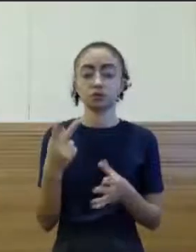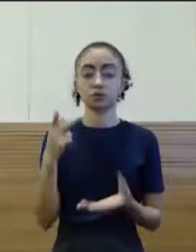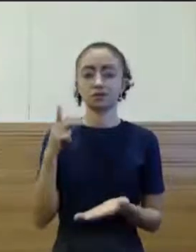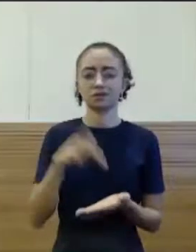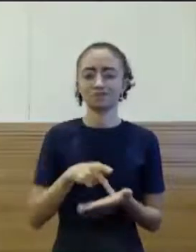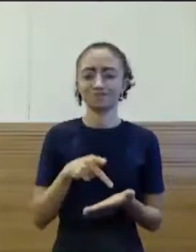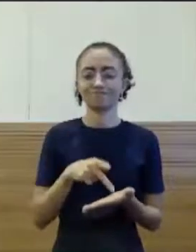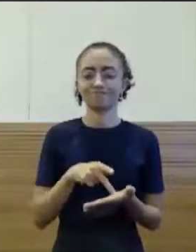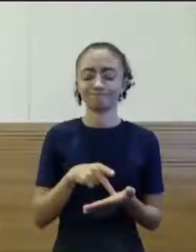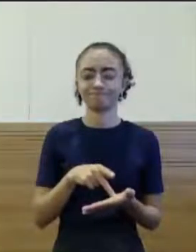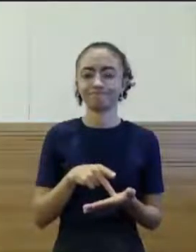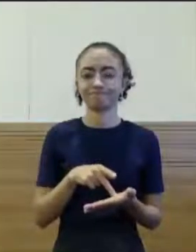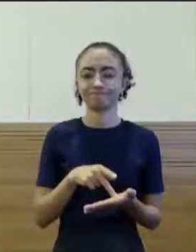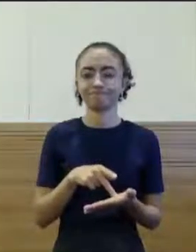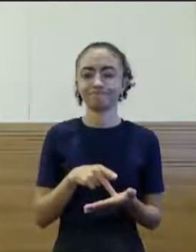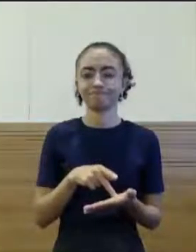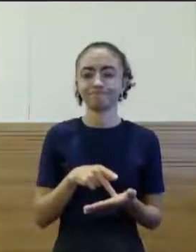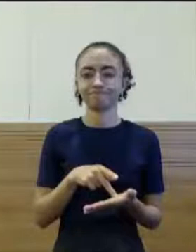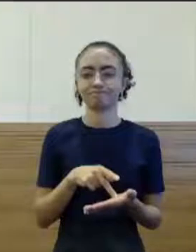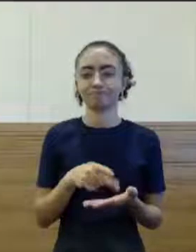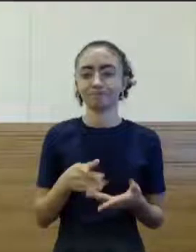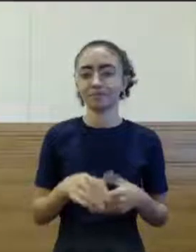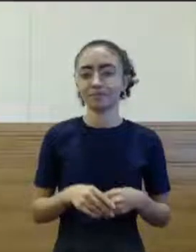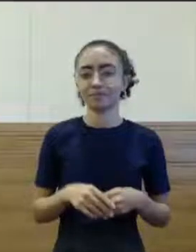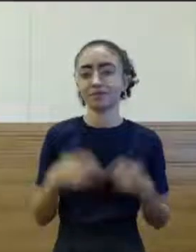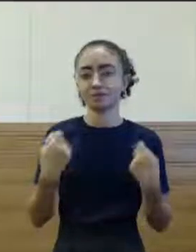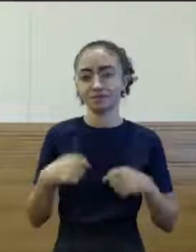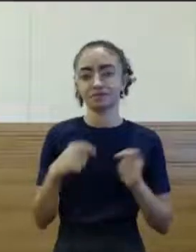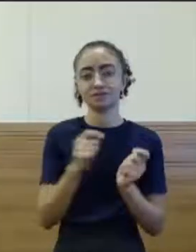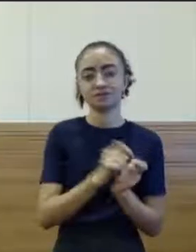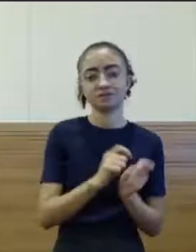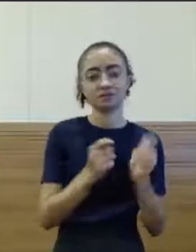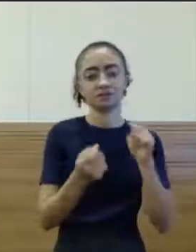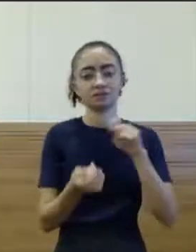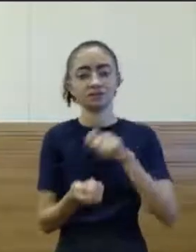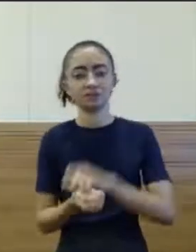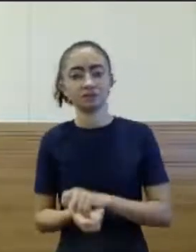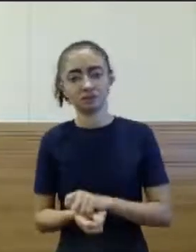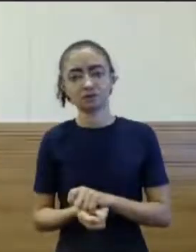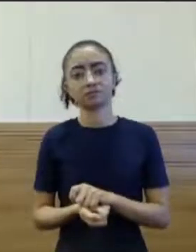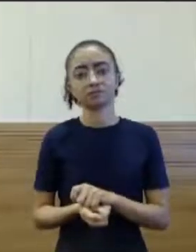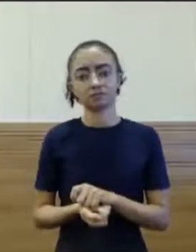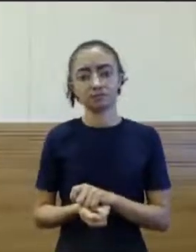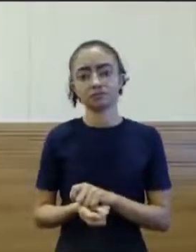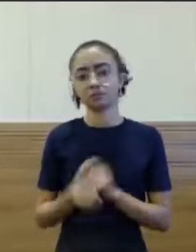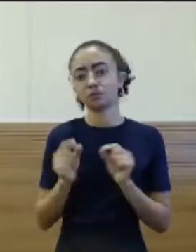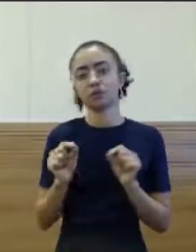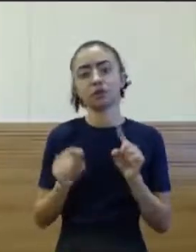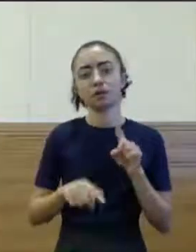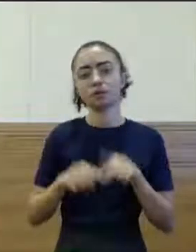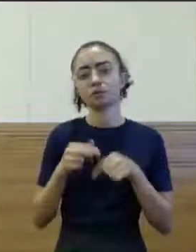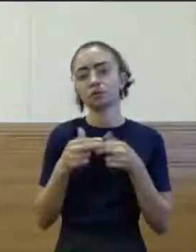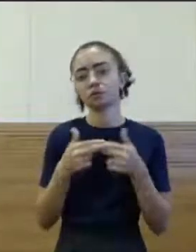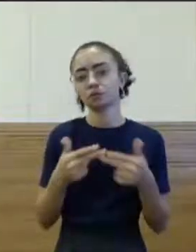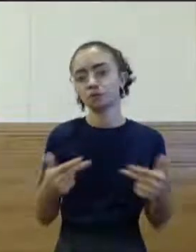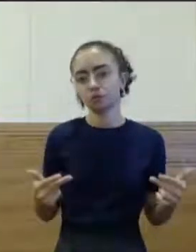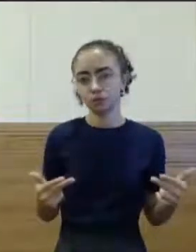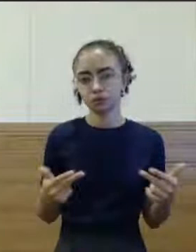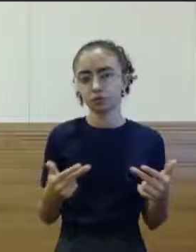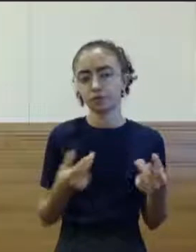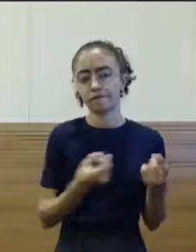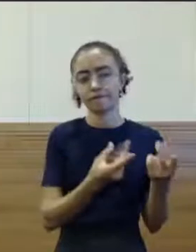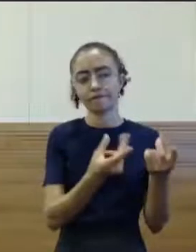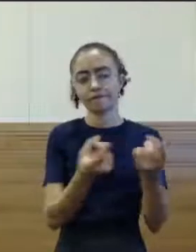in the NOVA classification that we need to adequate to what are the